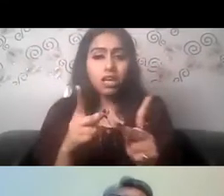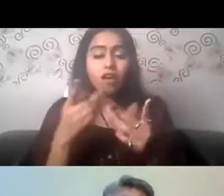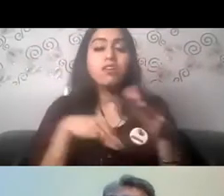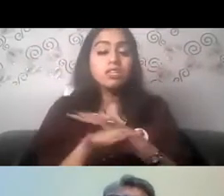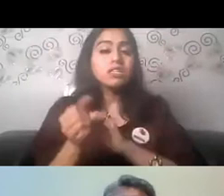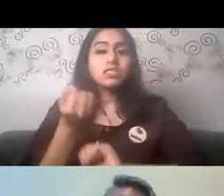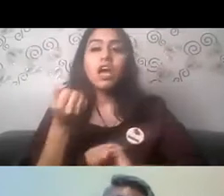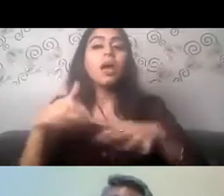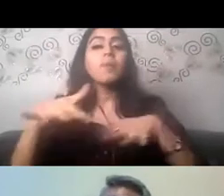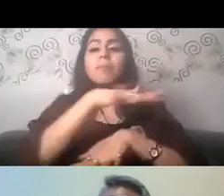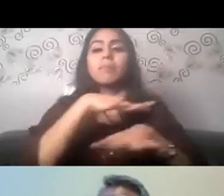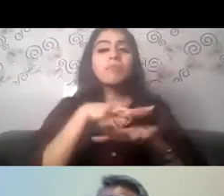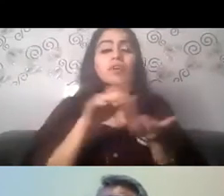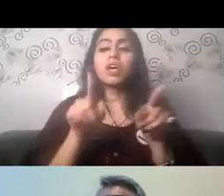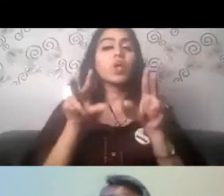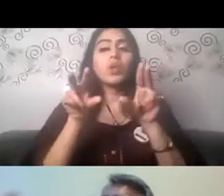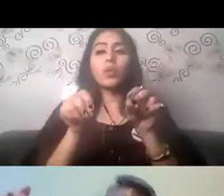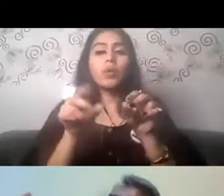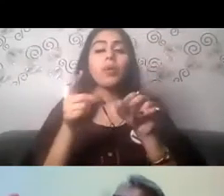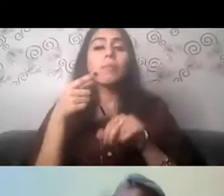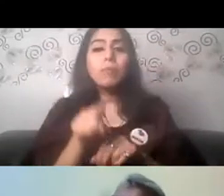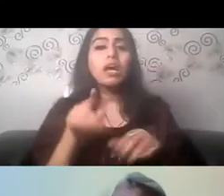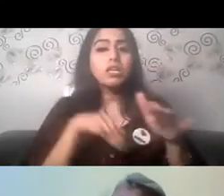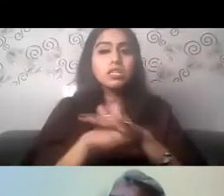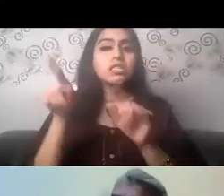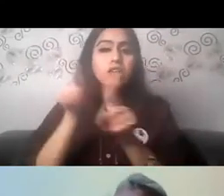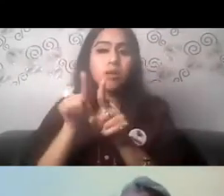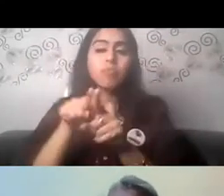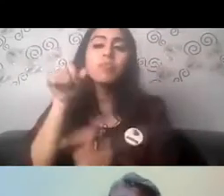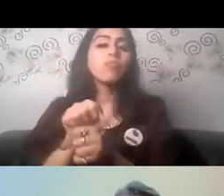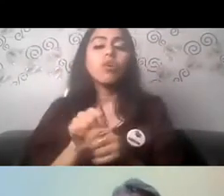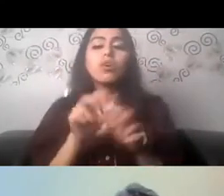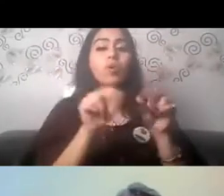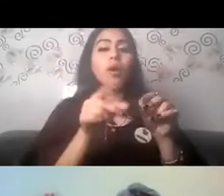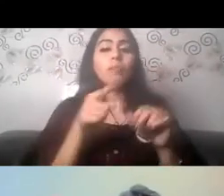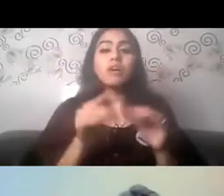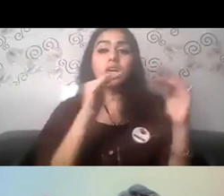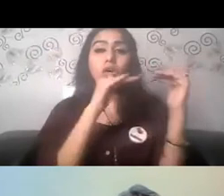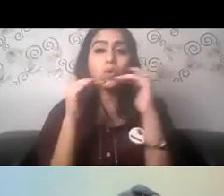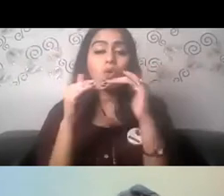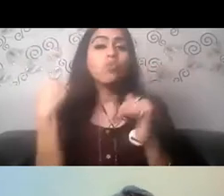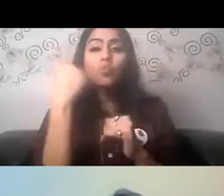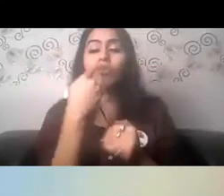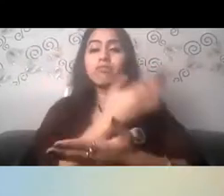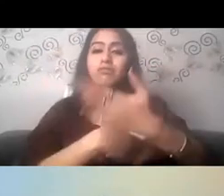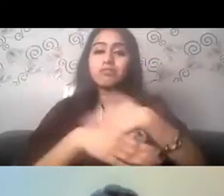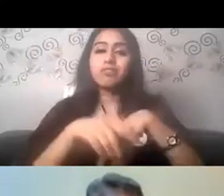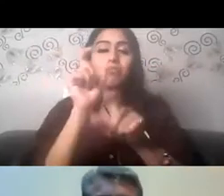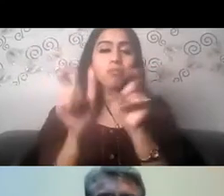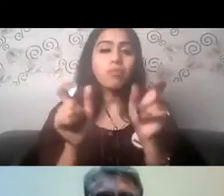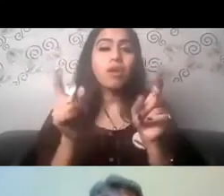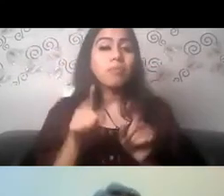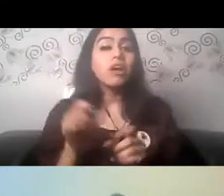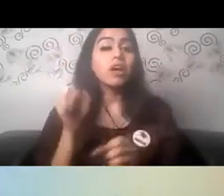not a strategy, and it was not a roadmap for equality for disabled people. And the